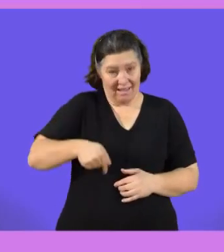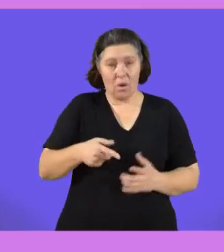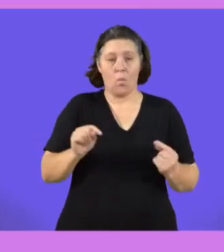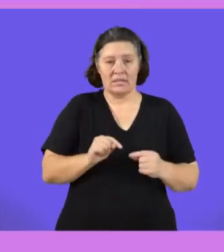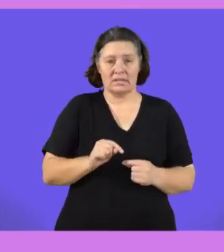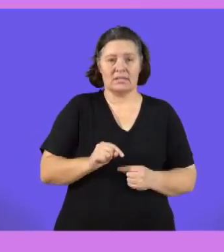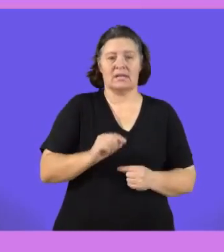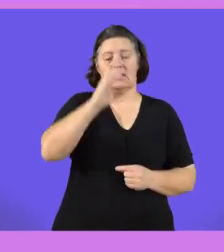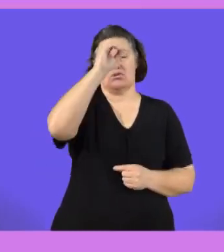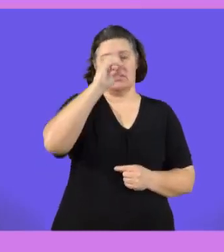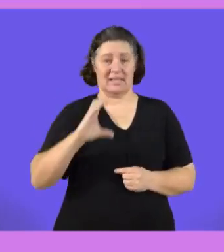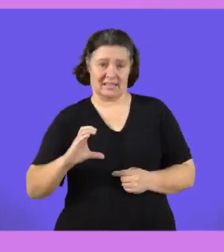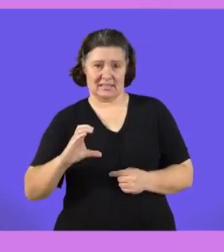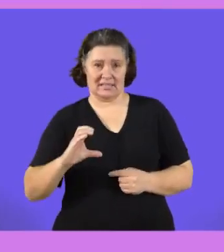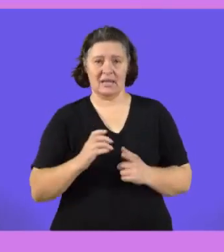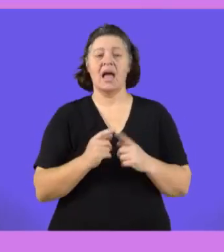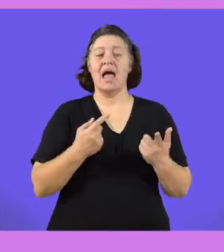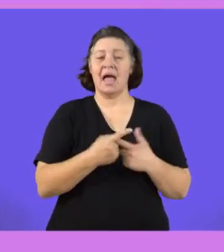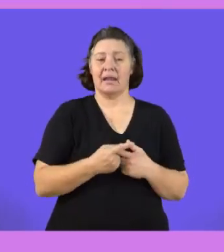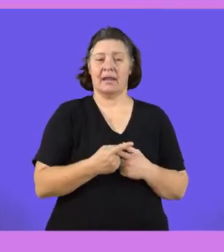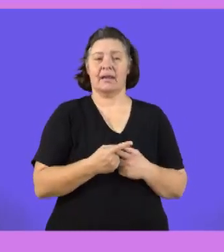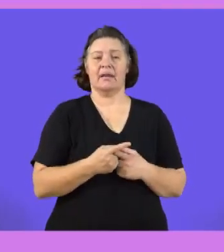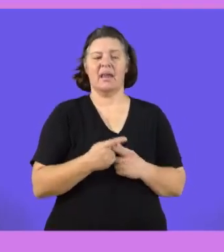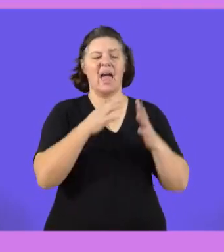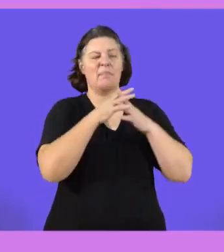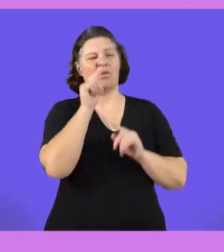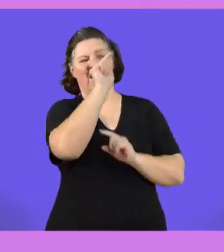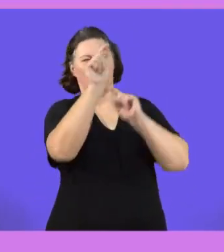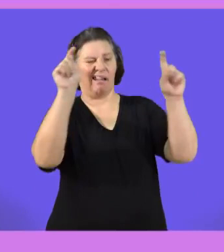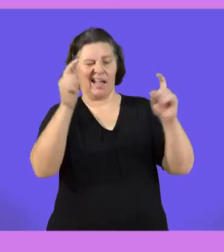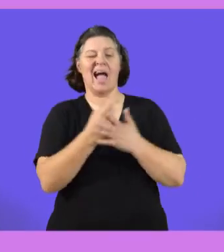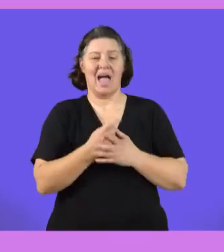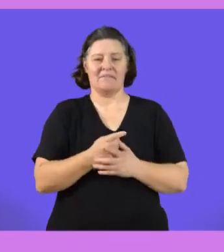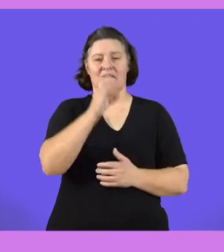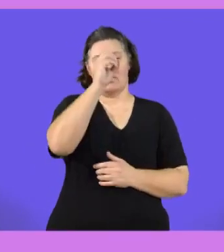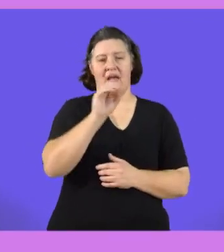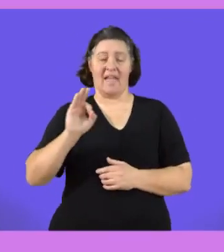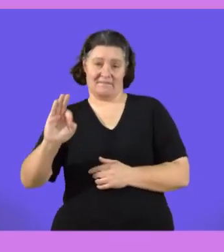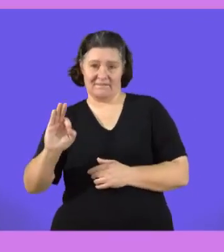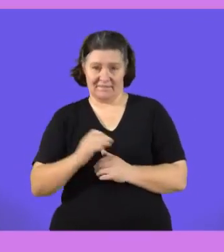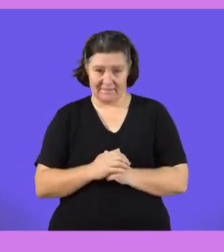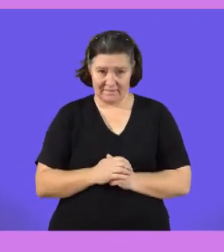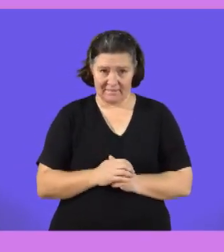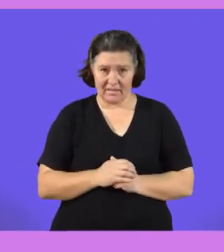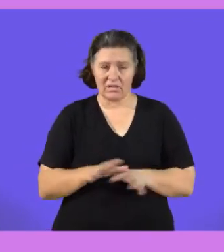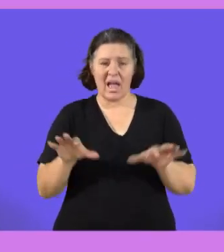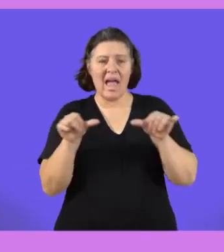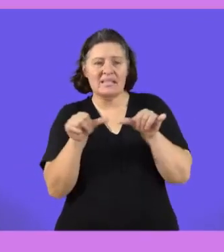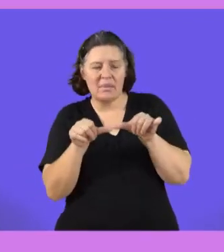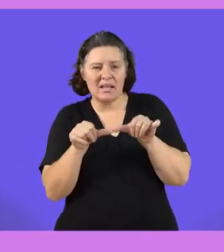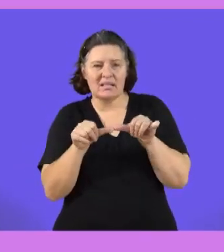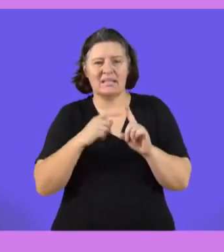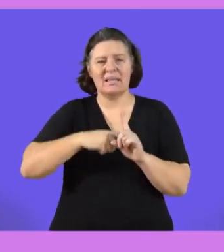to degrees Celsius, and then like obviously in the Americas we refer to degrees Fahrenheit. Then estimation of temperature